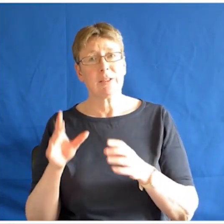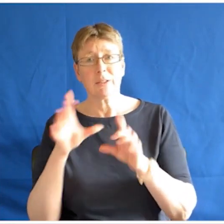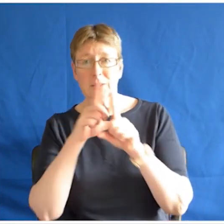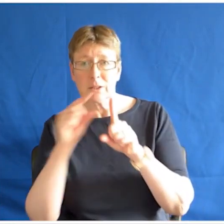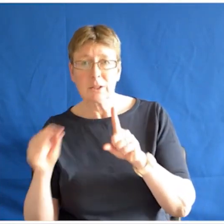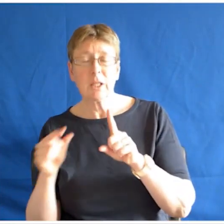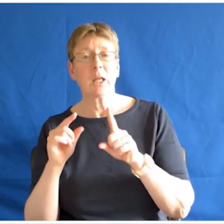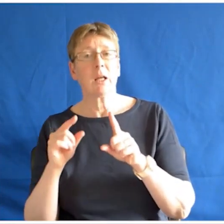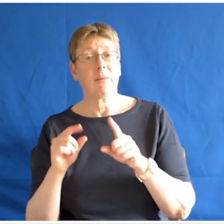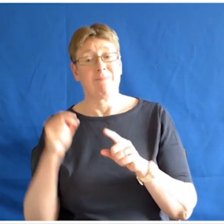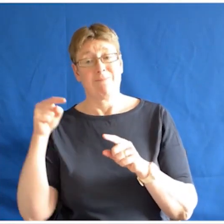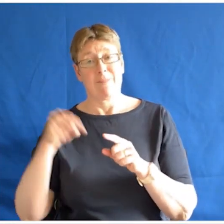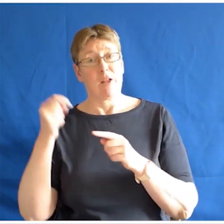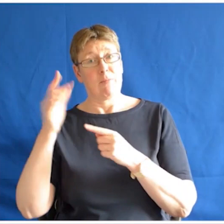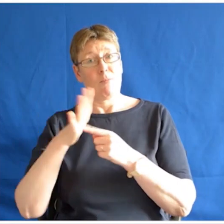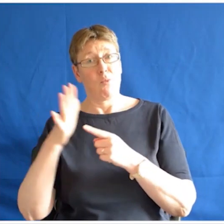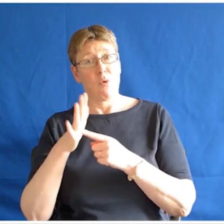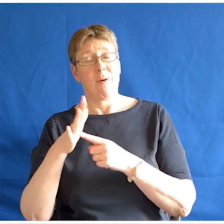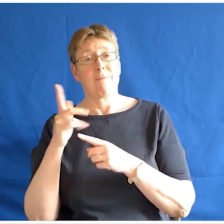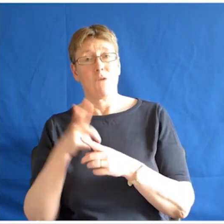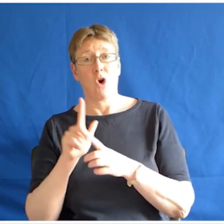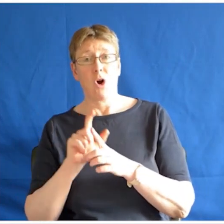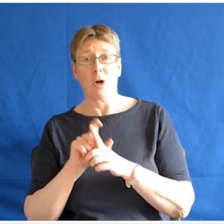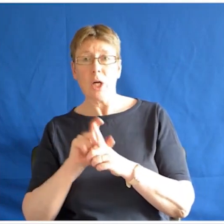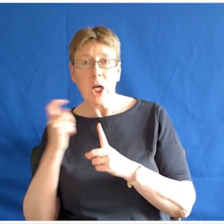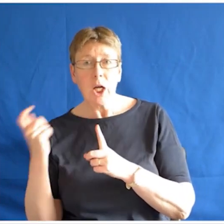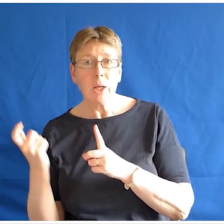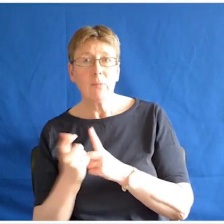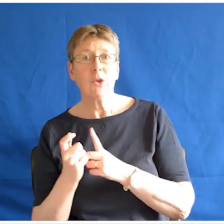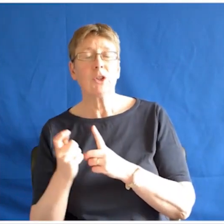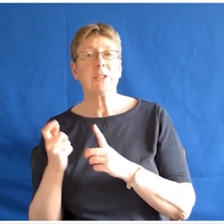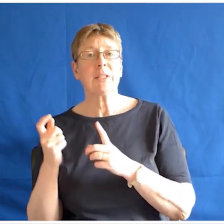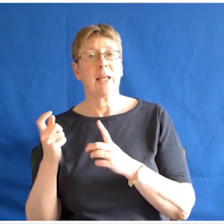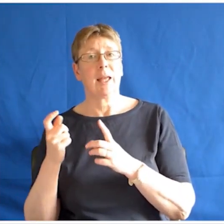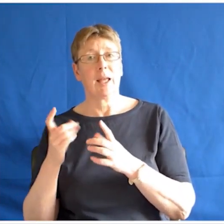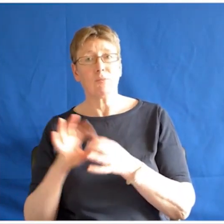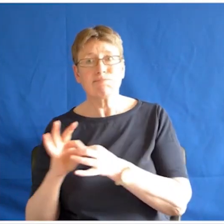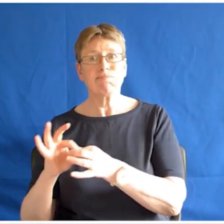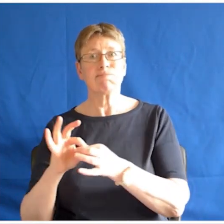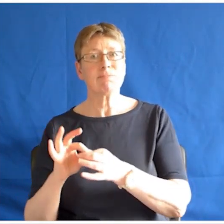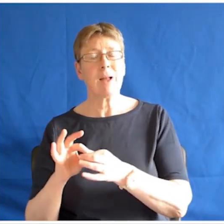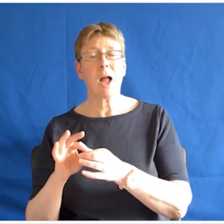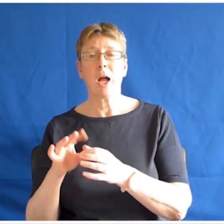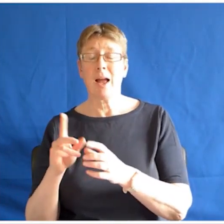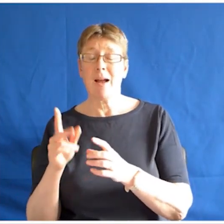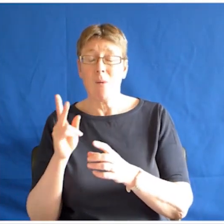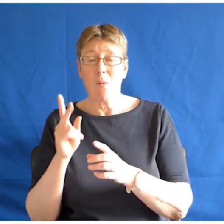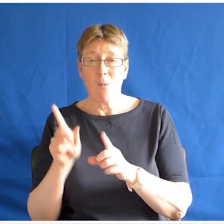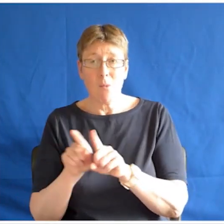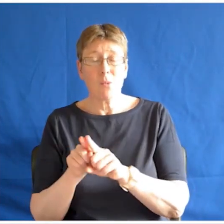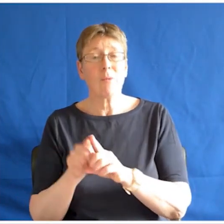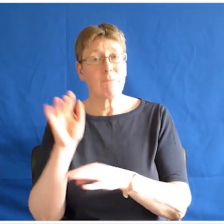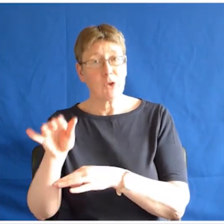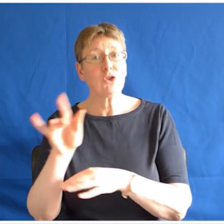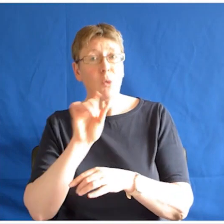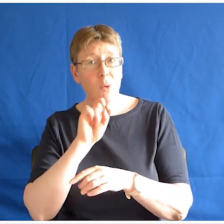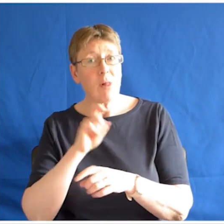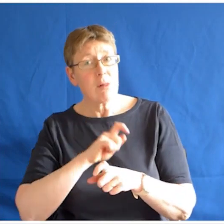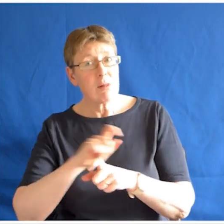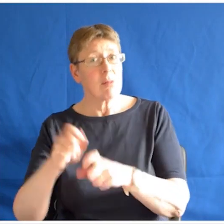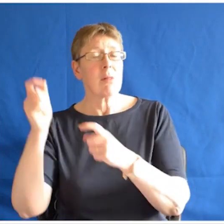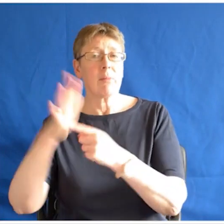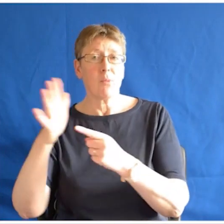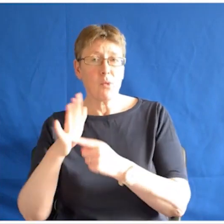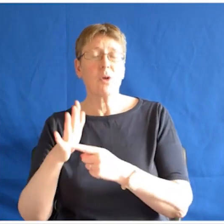science has been hugely important for keeping our communities together and will be important in future as we go through